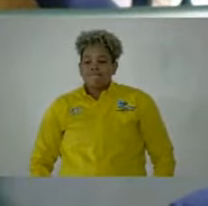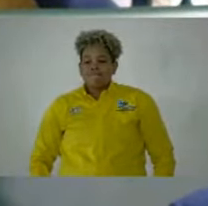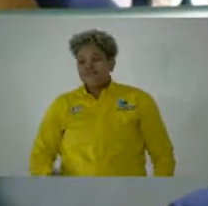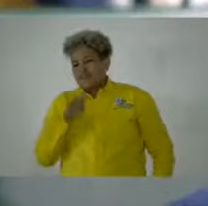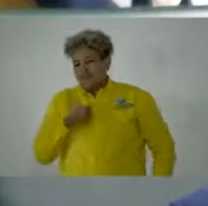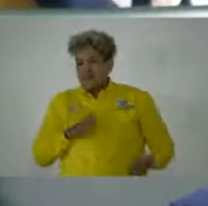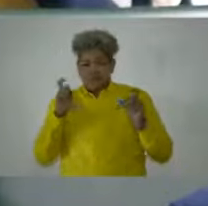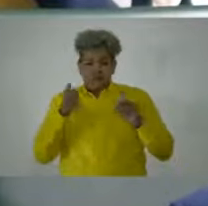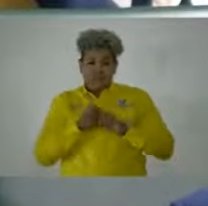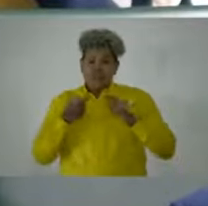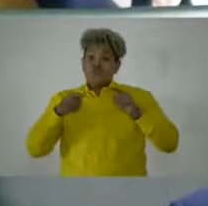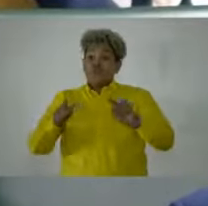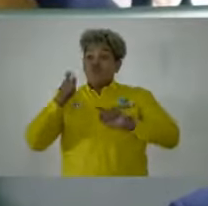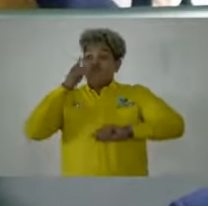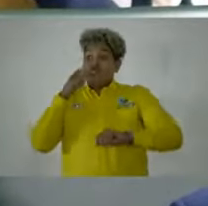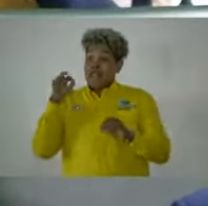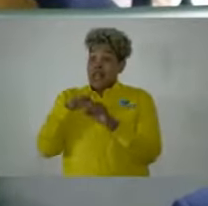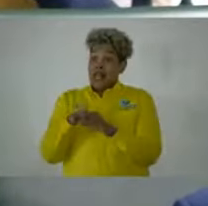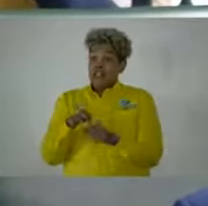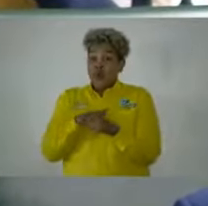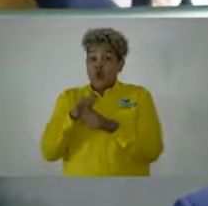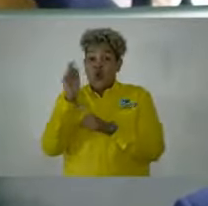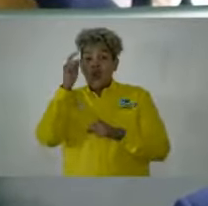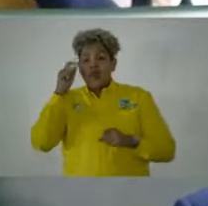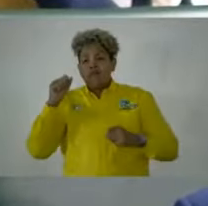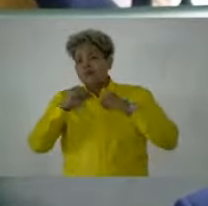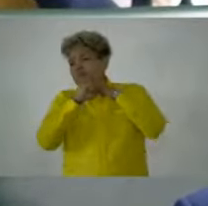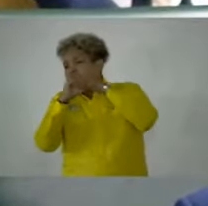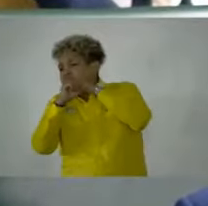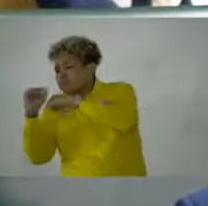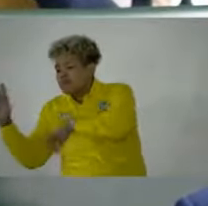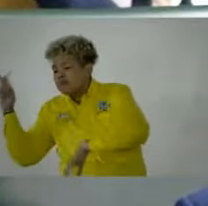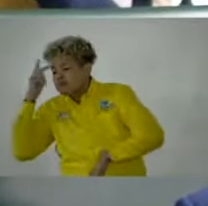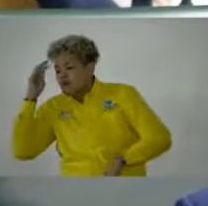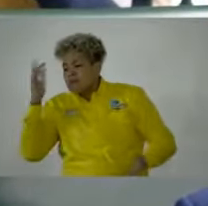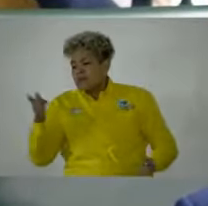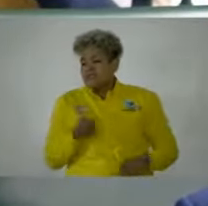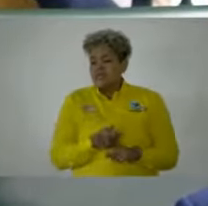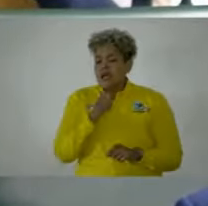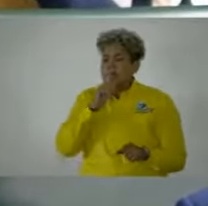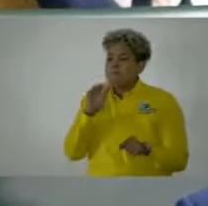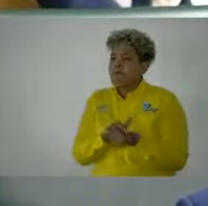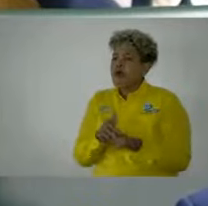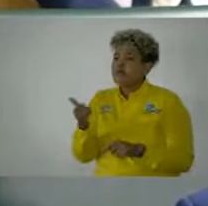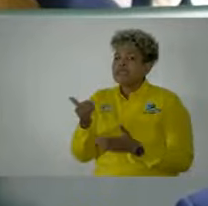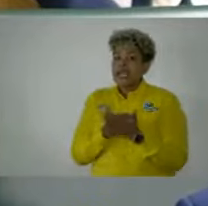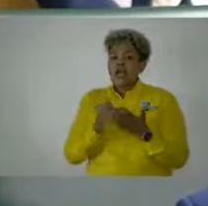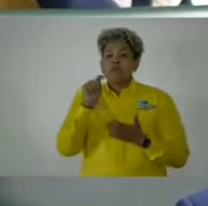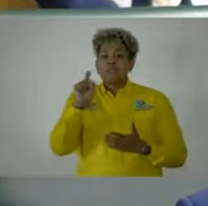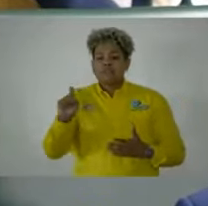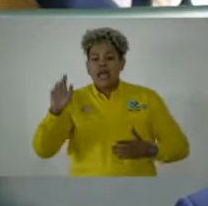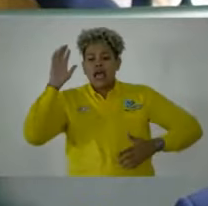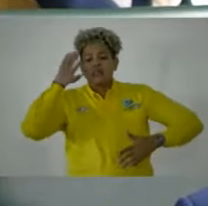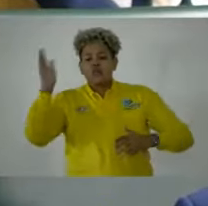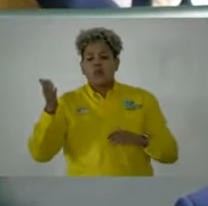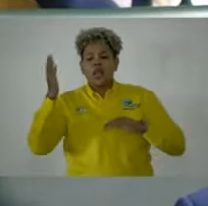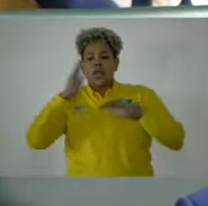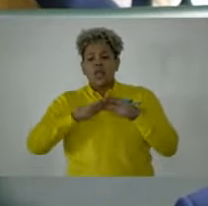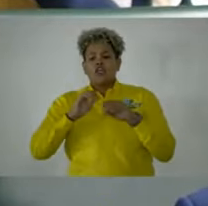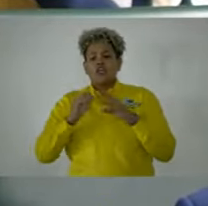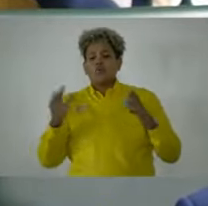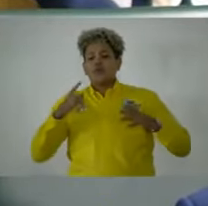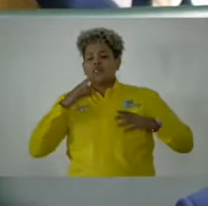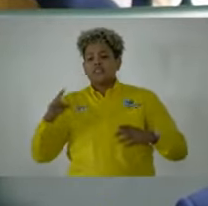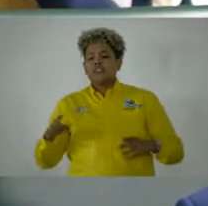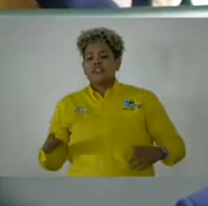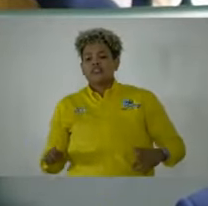Madam Speaker, during the recent local government election campaign, the Prime Minister promised that the income tax threshold would be increased in what he said